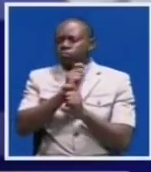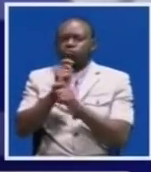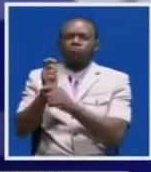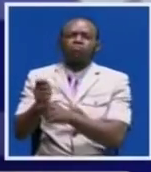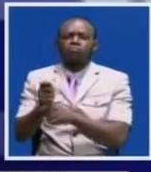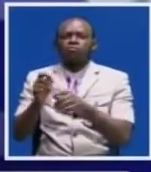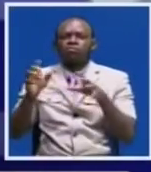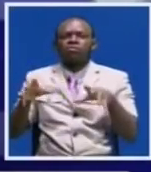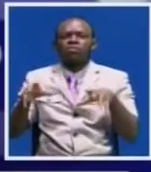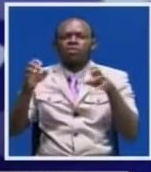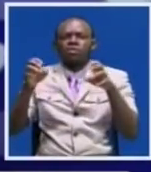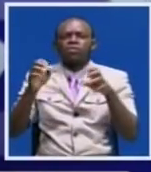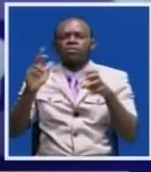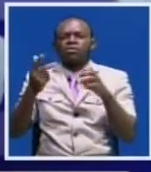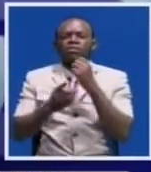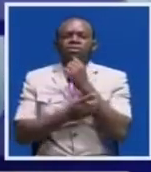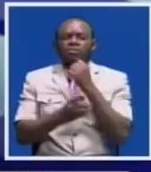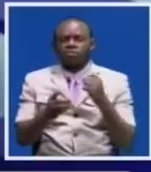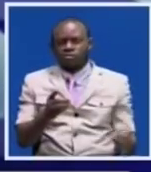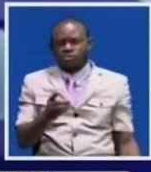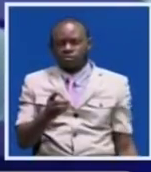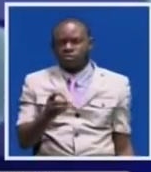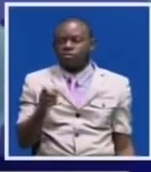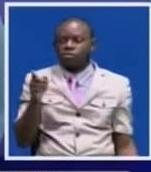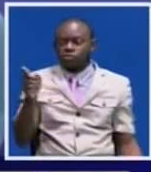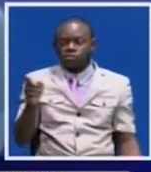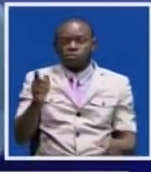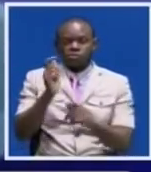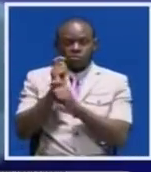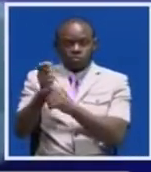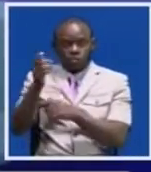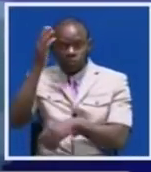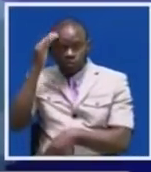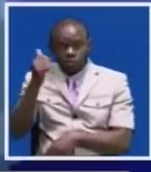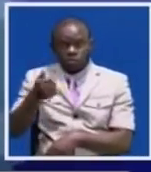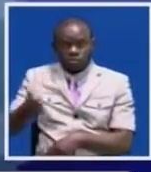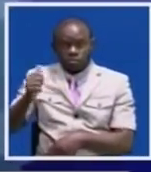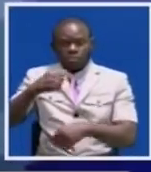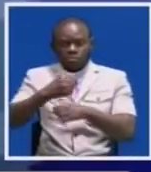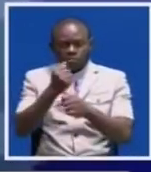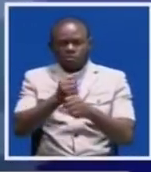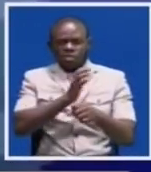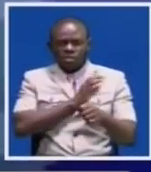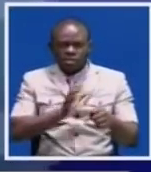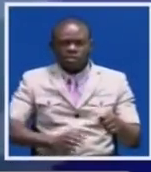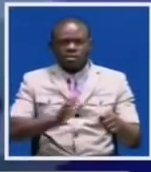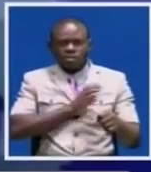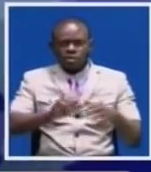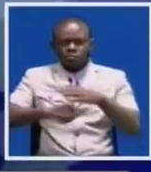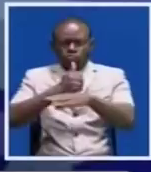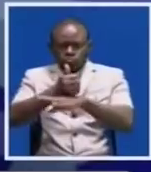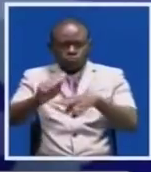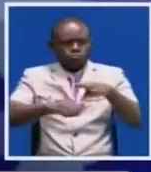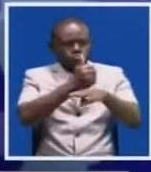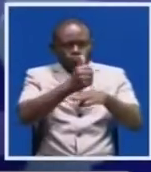Eagle of Zambia 3rd Division. Mr. Sudanis was praised for having formed companies that employed Zambians when racial discrimination